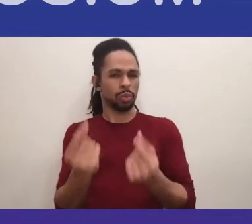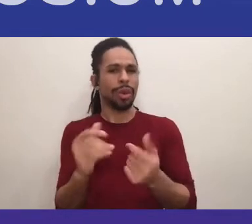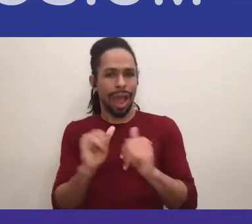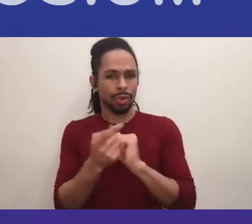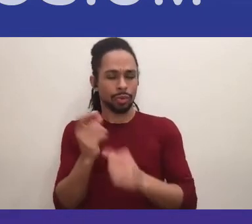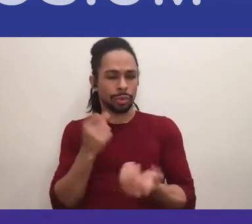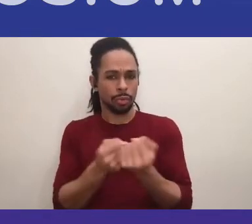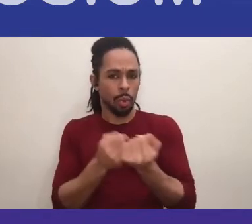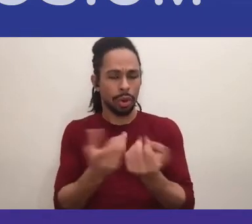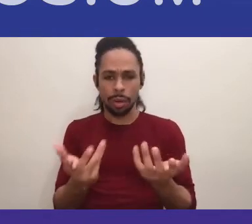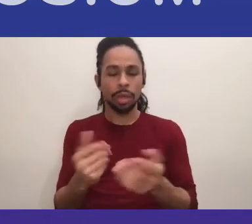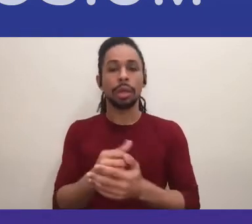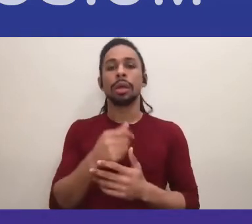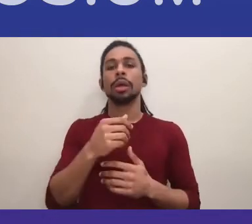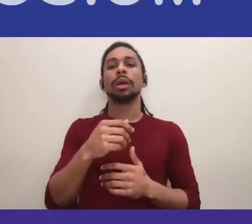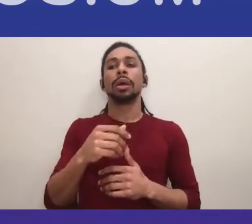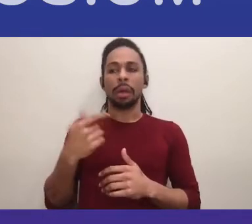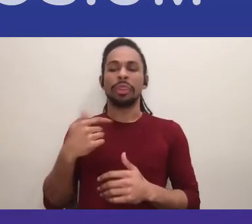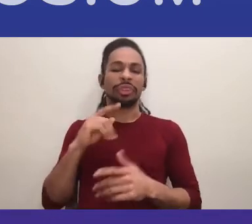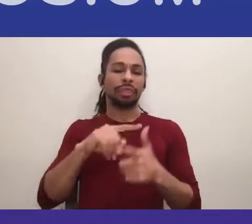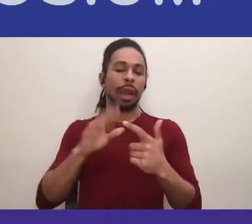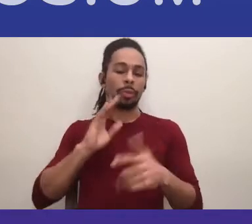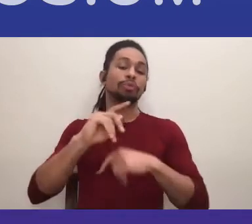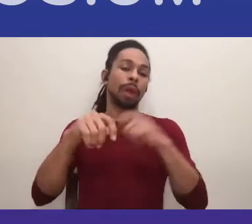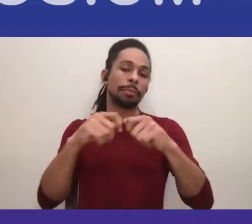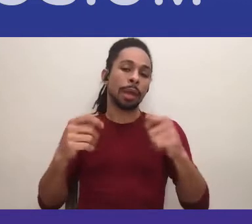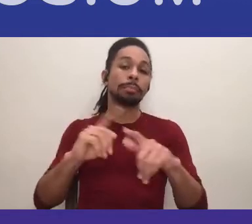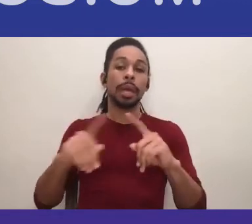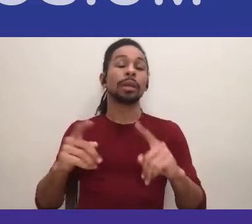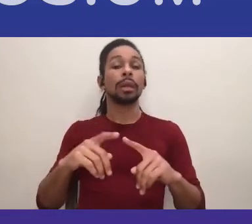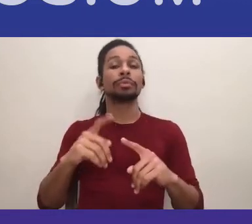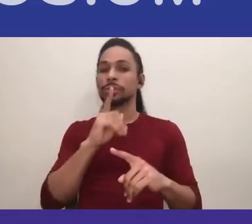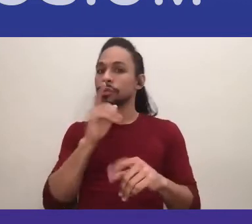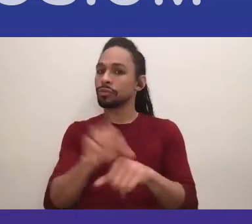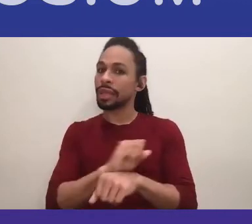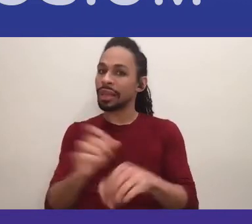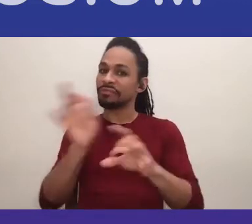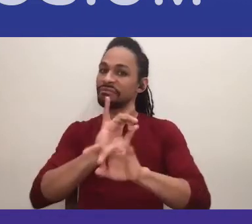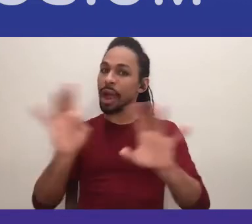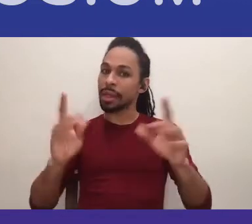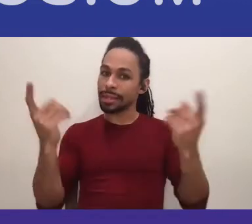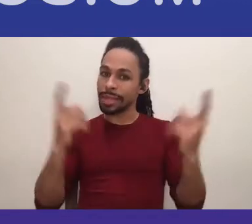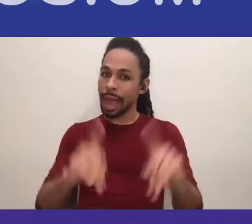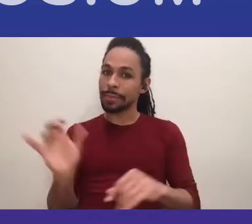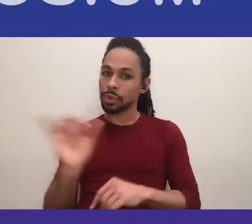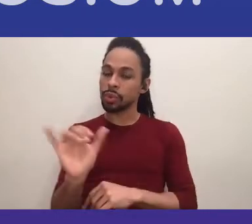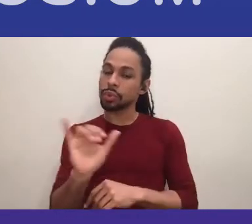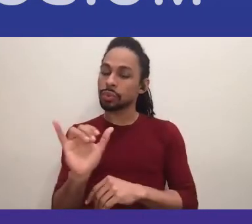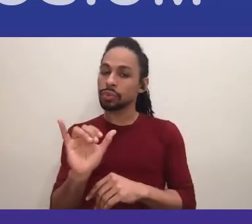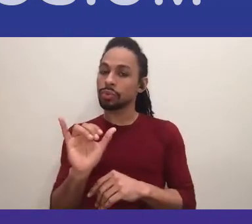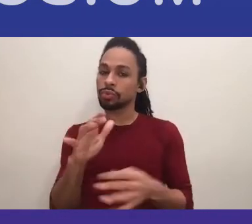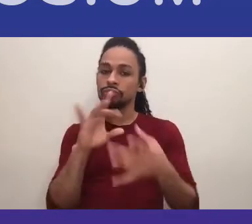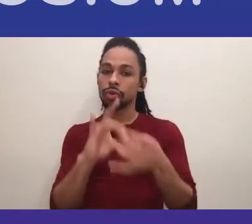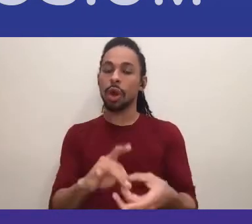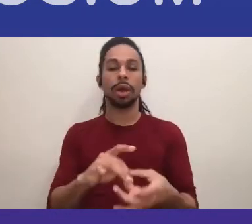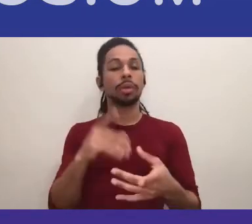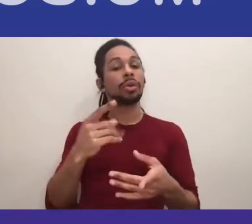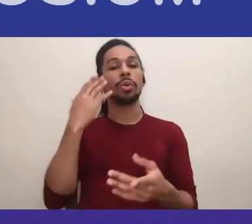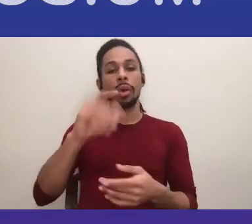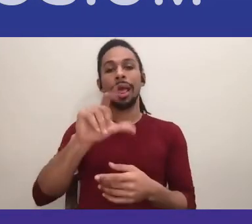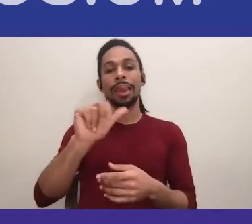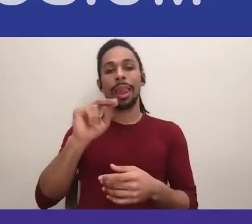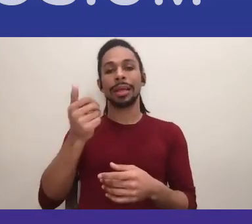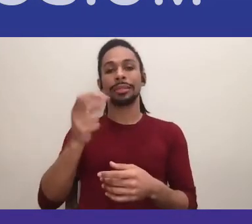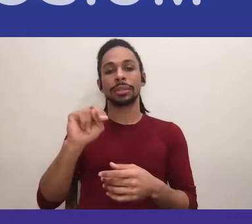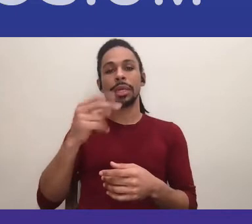other things, is there's a real violence that I think is occurring when Langston Hughes wrote, you know, a